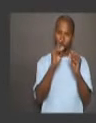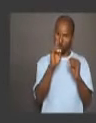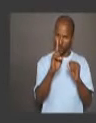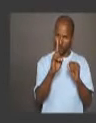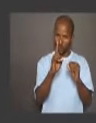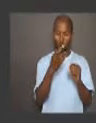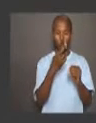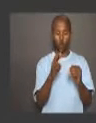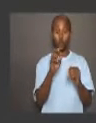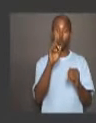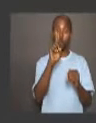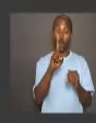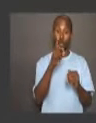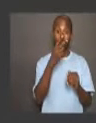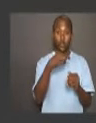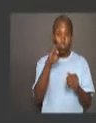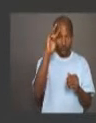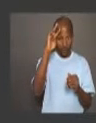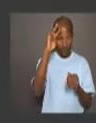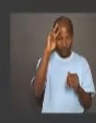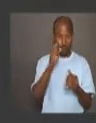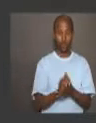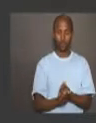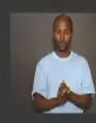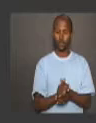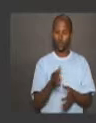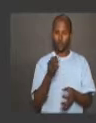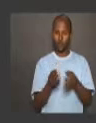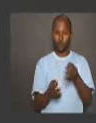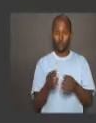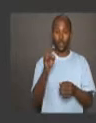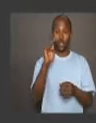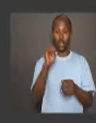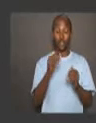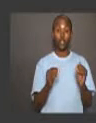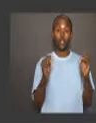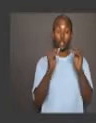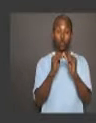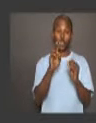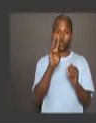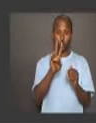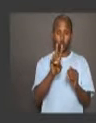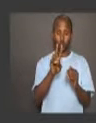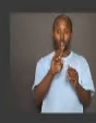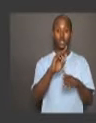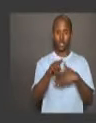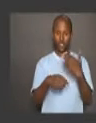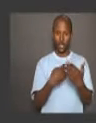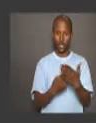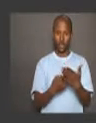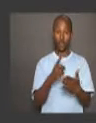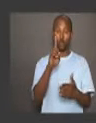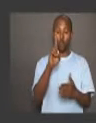or 1 squared. If n equals 2, then